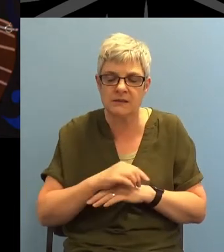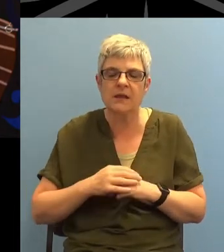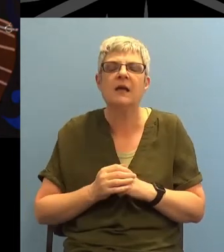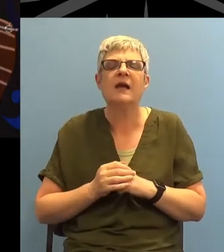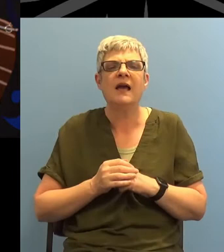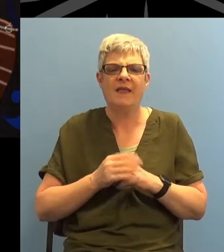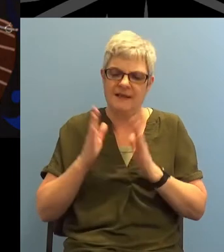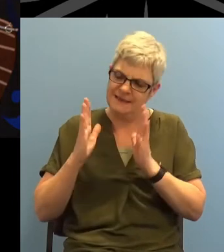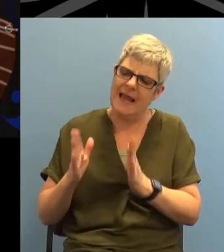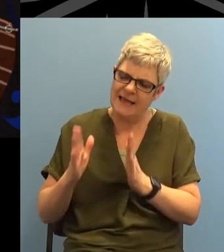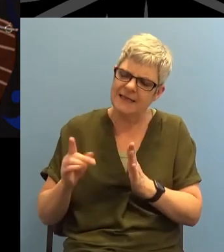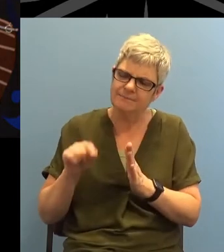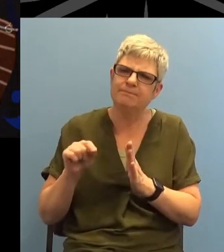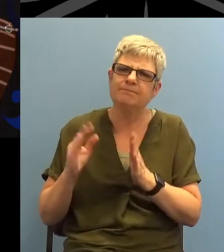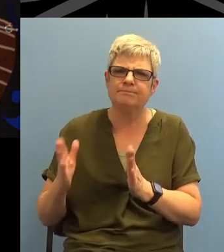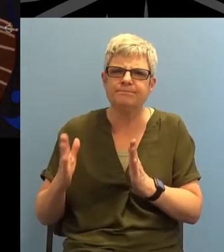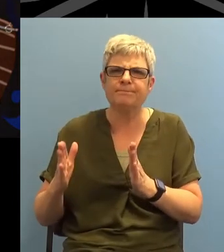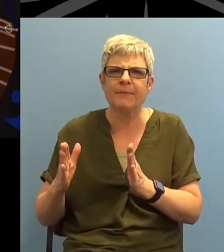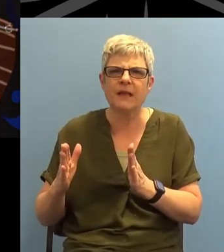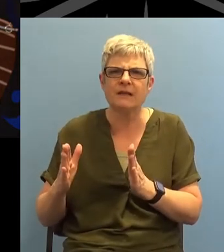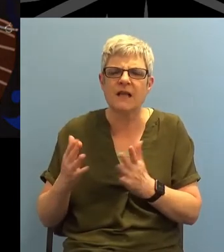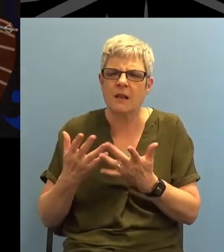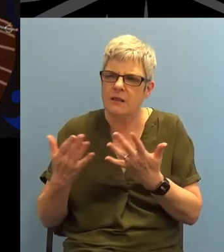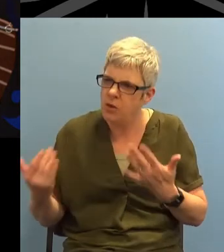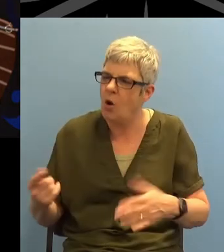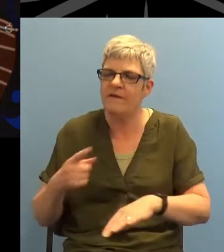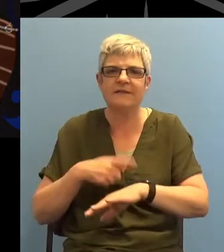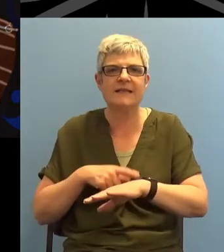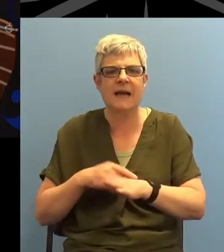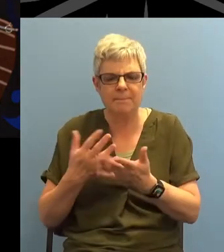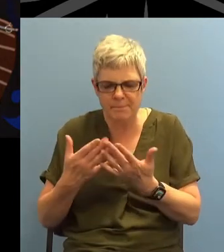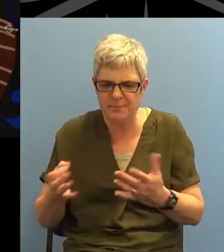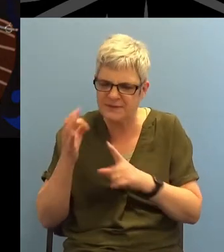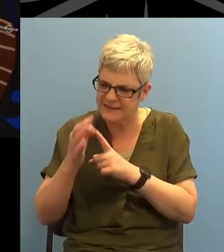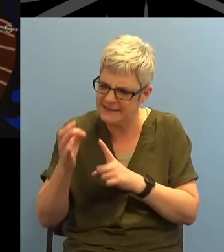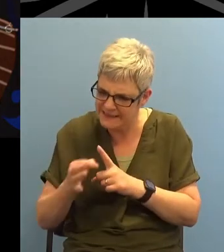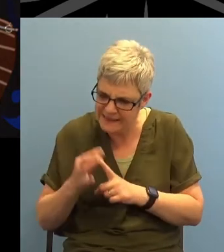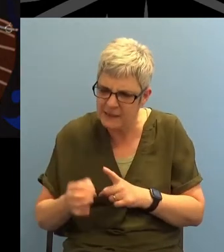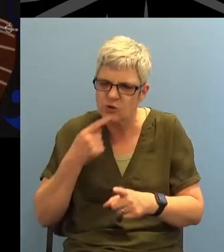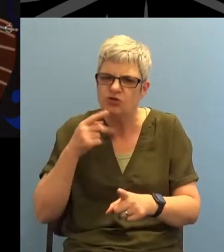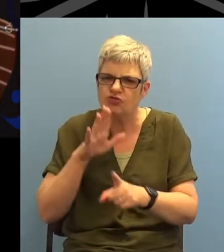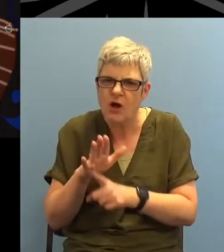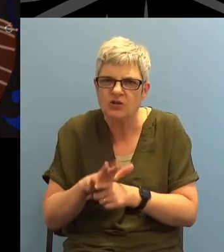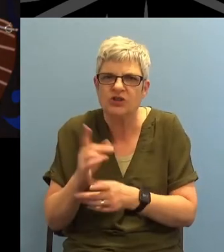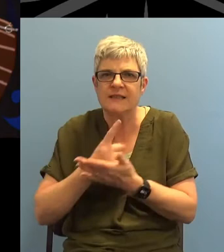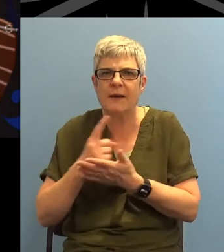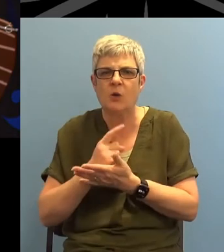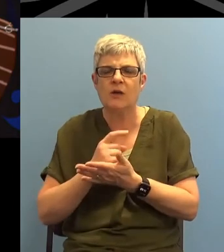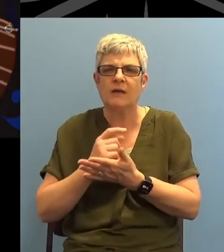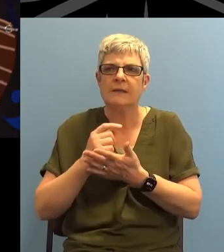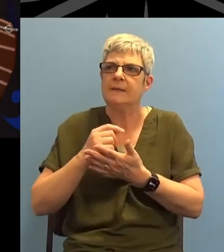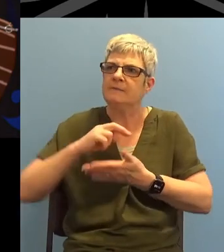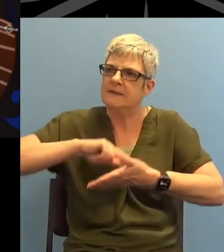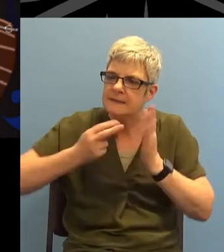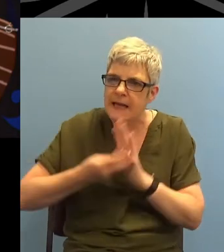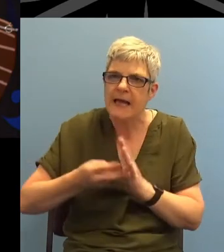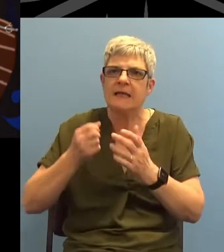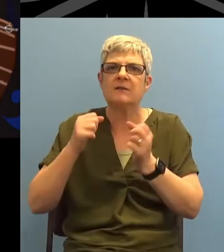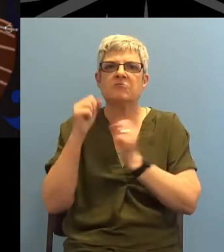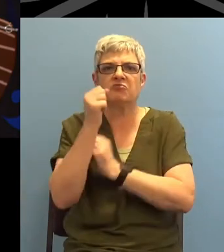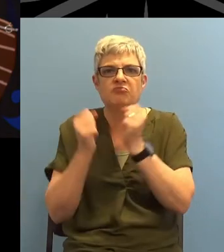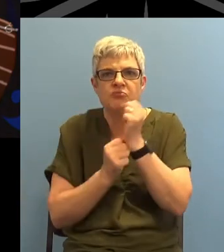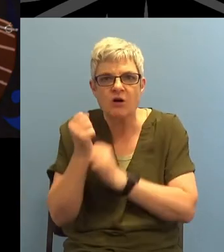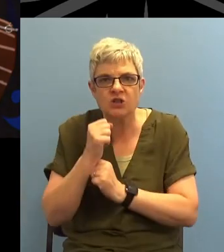spends a lot of time on very detailed instructions about design and construction and furnishing of the